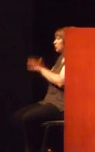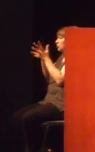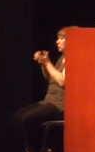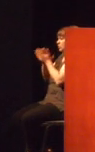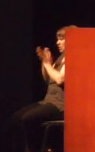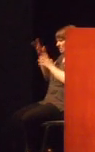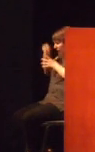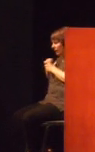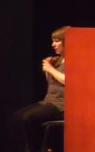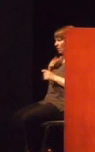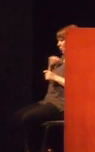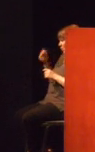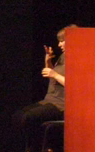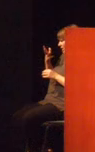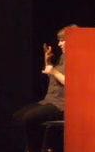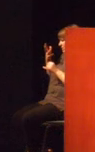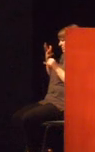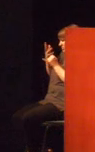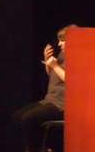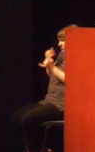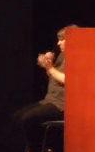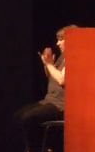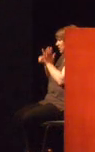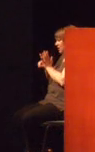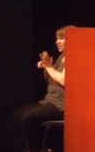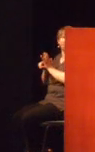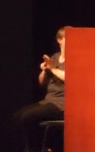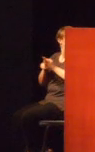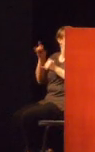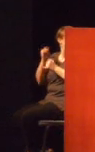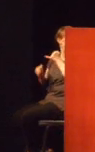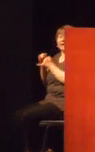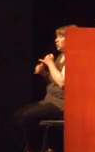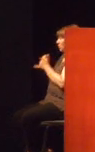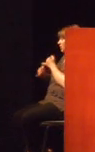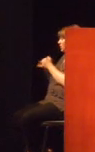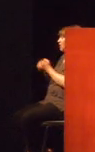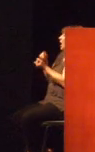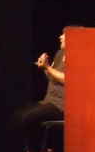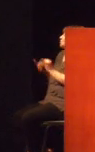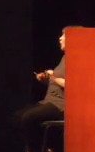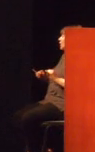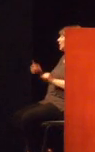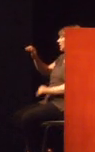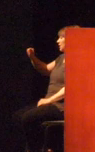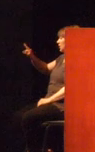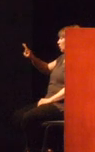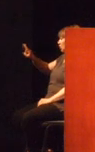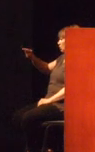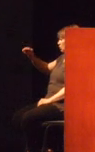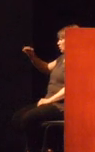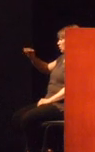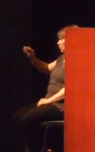identity. And then autonomy is really the beloved community stage. And most, I mean, I feel like on most days I'm not there. But that's the stage where